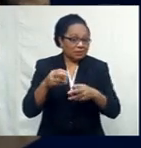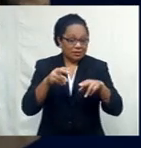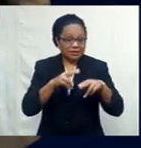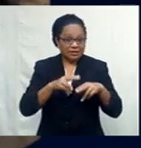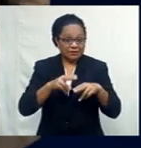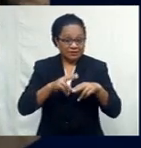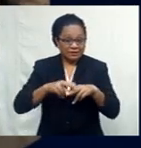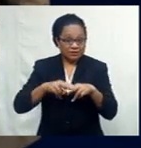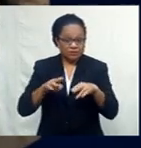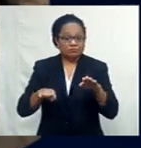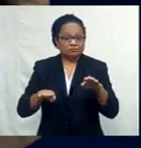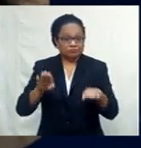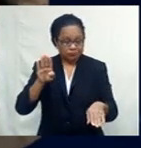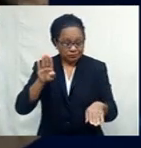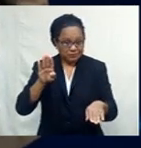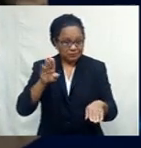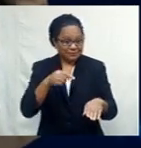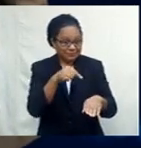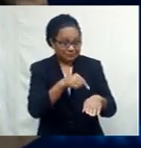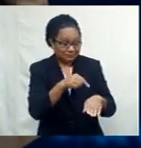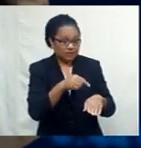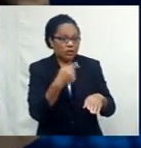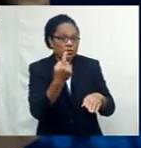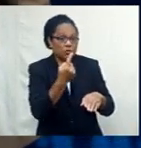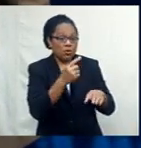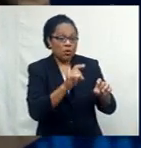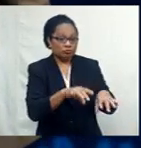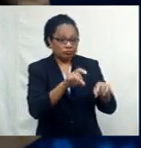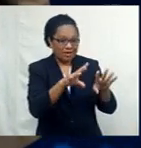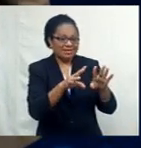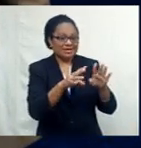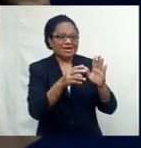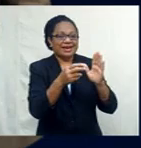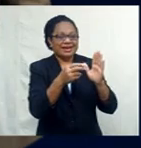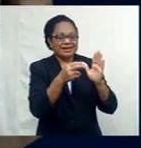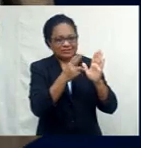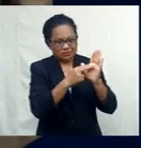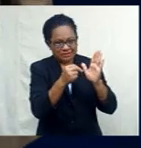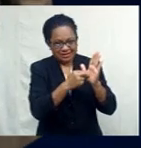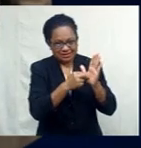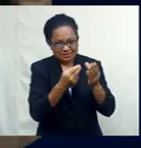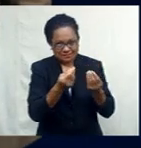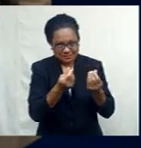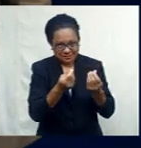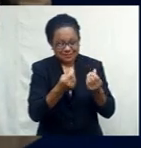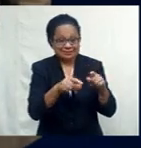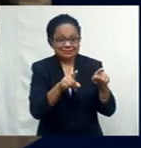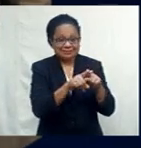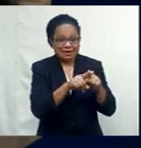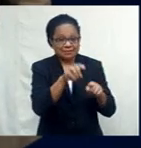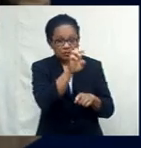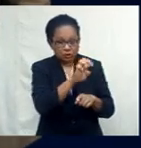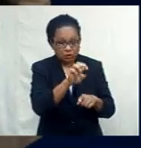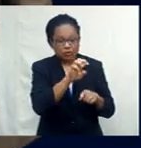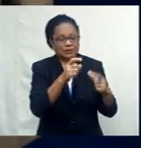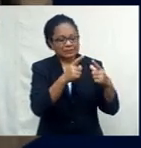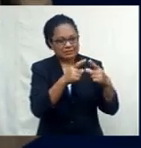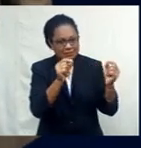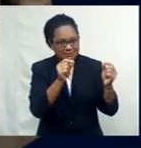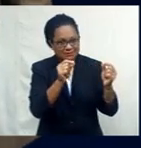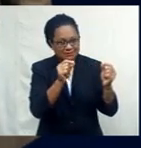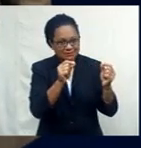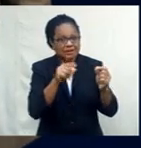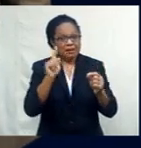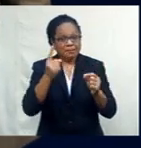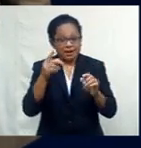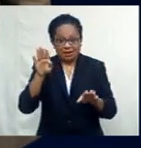bros against the currencies of our two major trading partners, the Aussie and Kiwi dollars, as well as the Euro and the Japanese yen, but lost